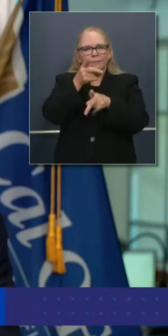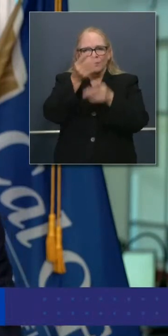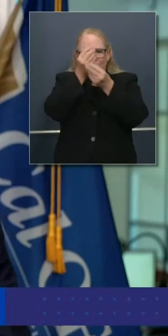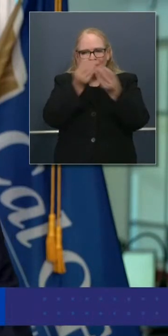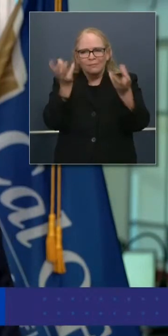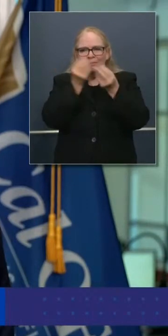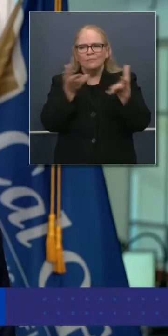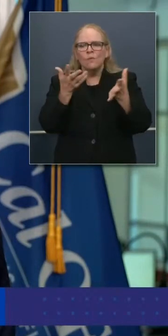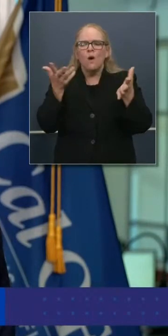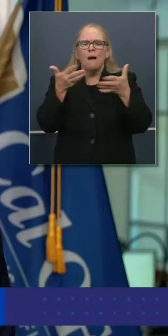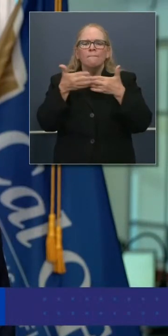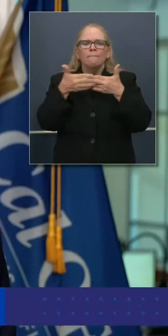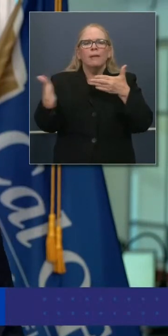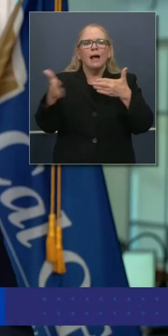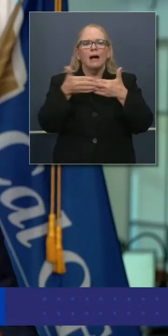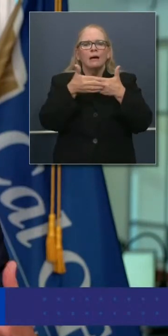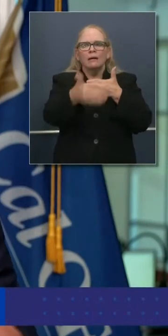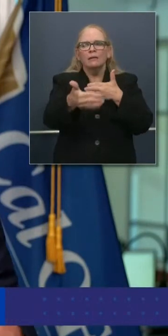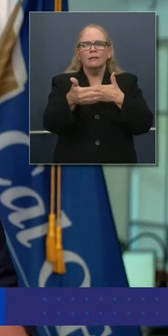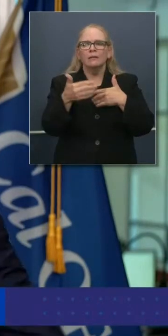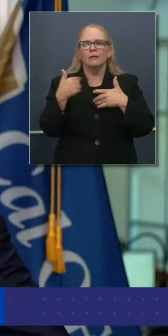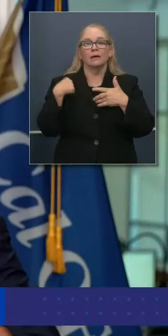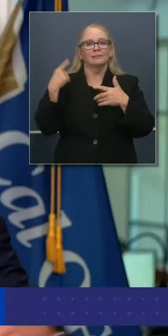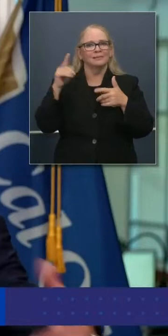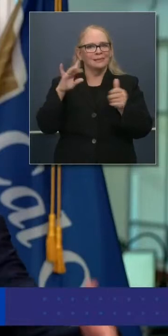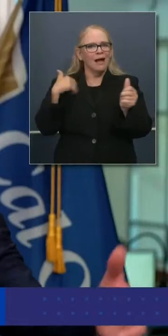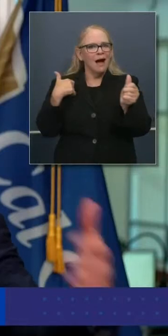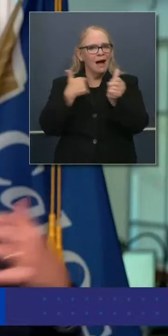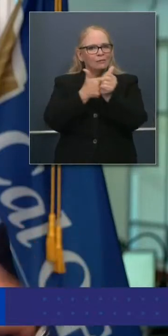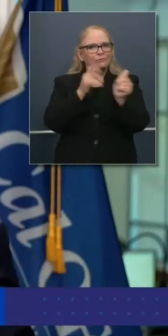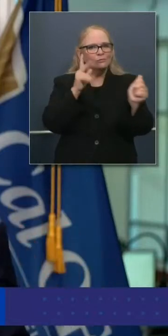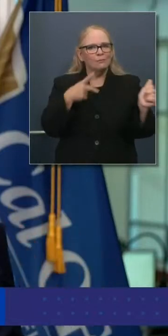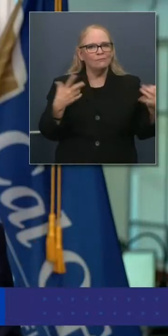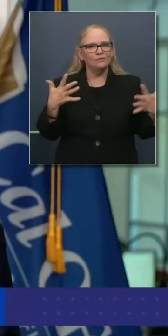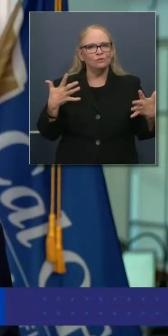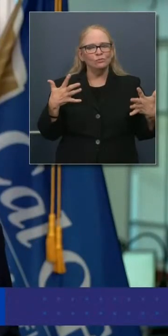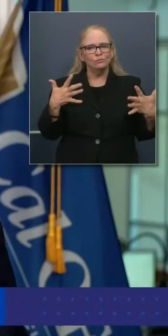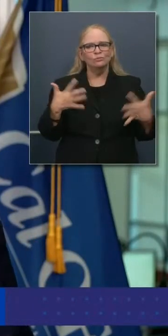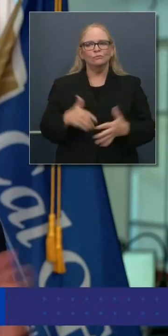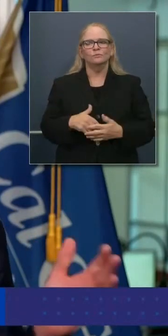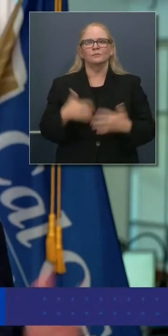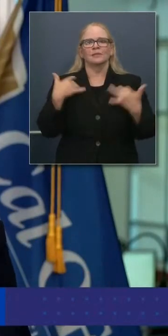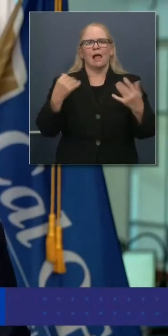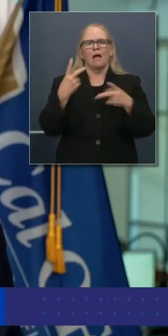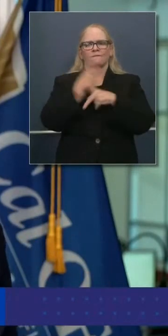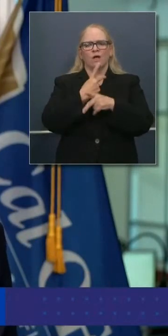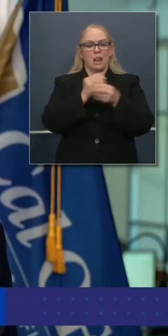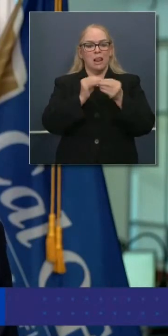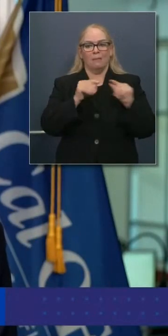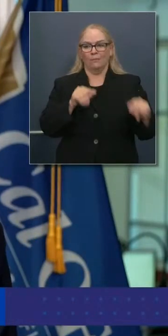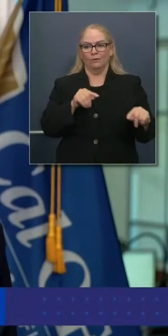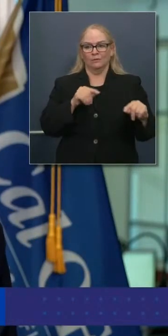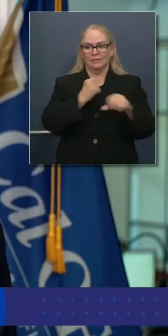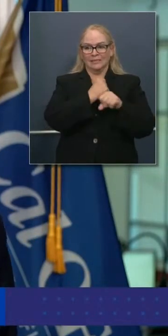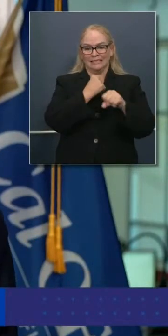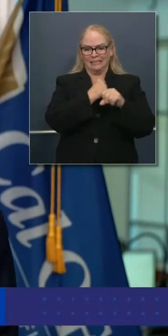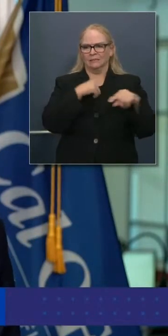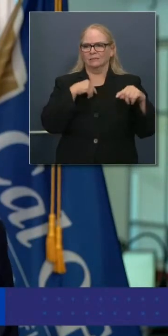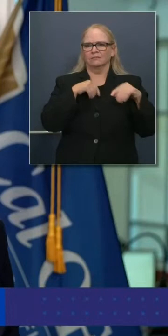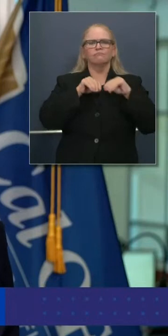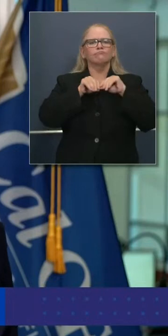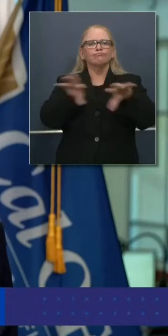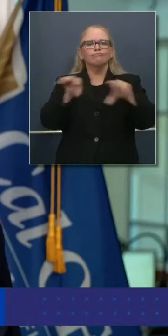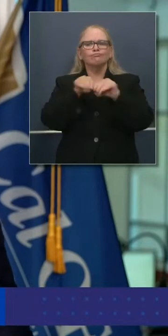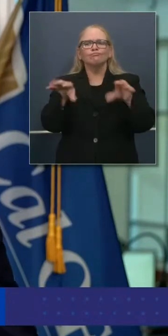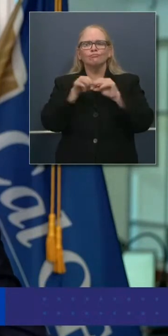of 290,000 cases, working now with the counties to get their numbers updated so that we can present them to you. These